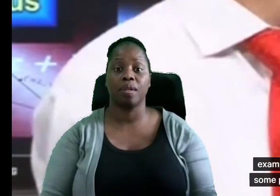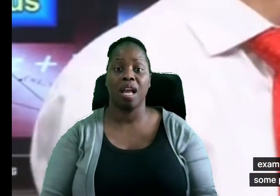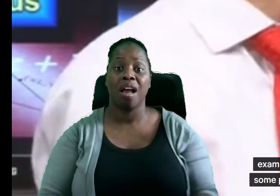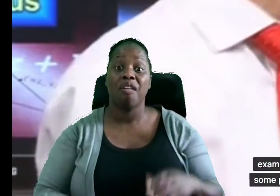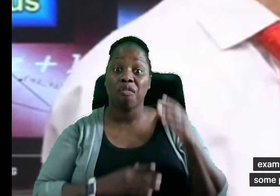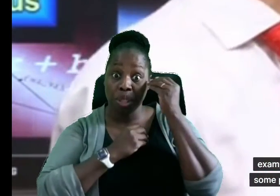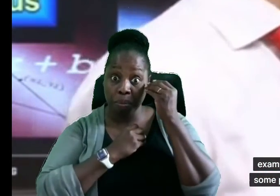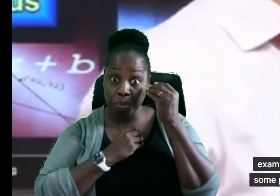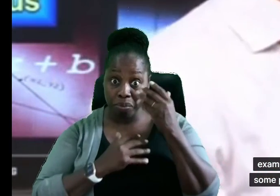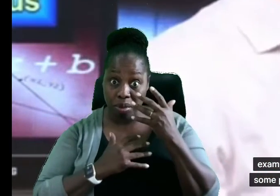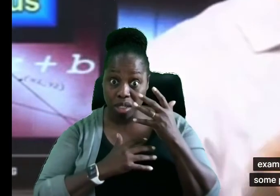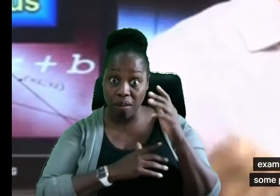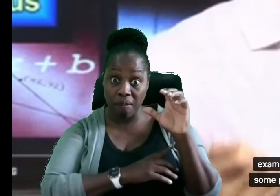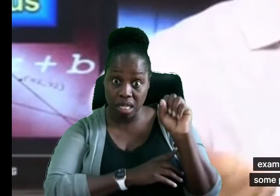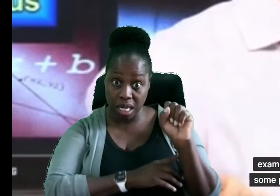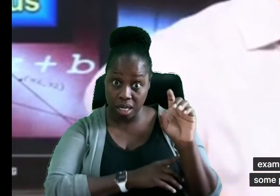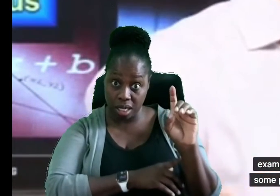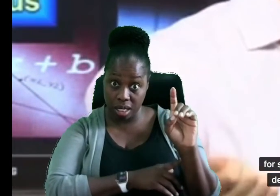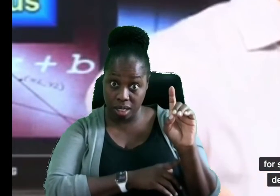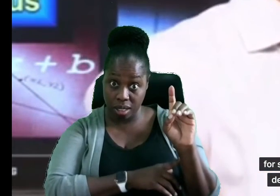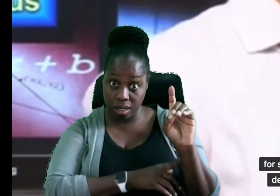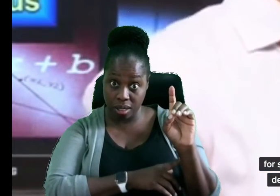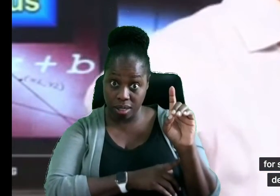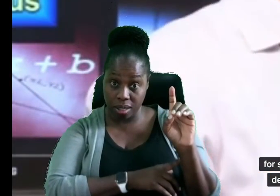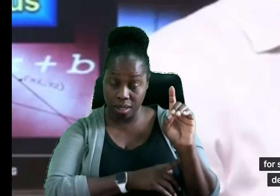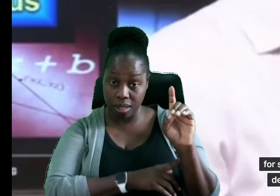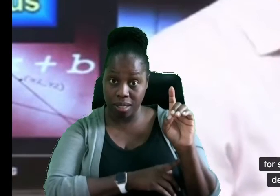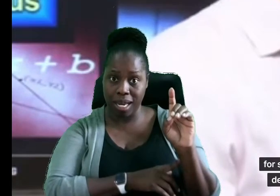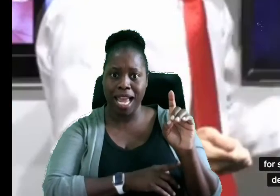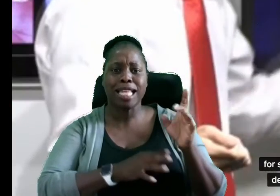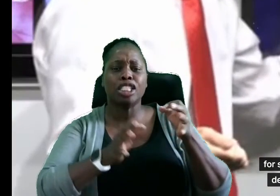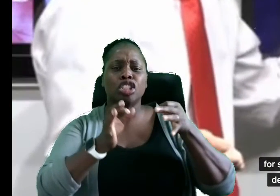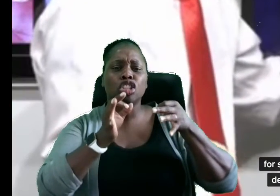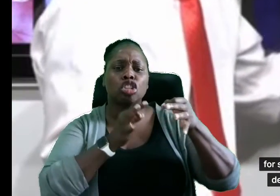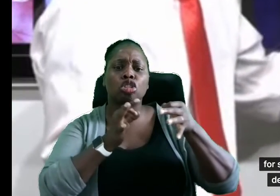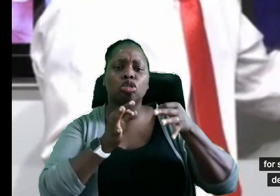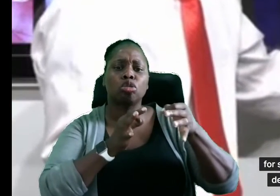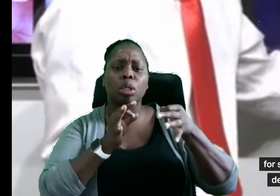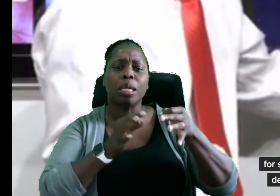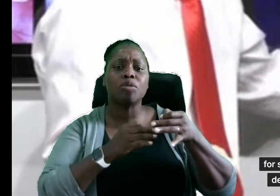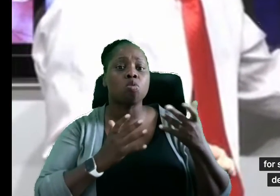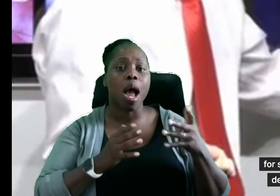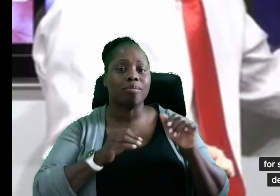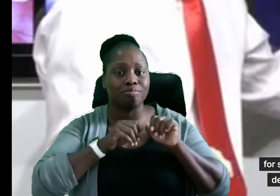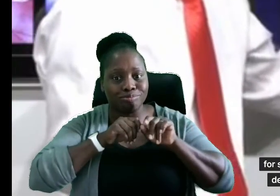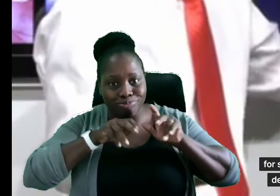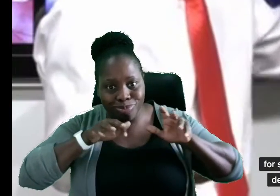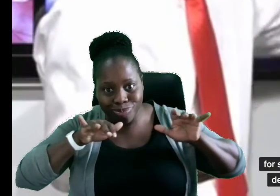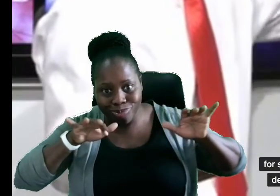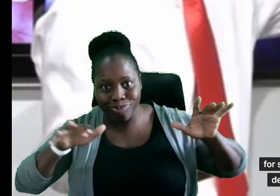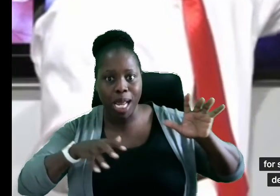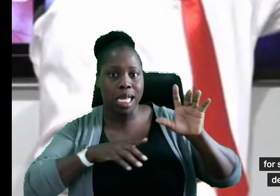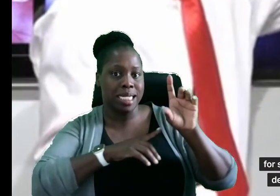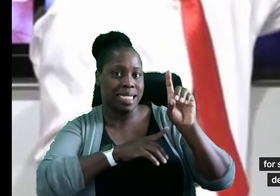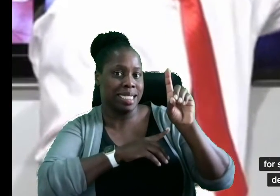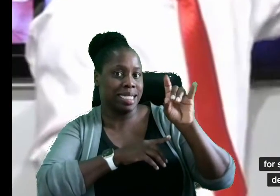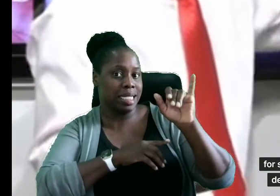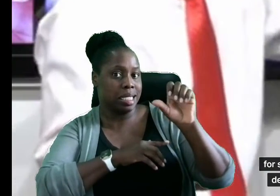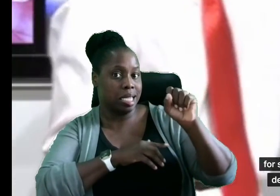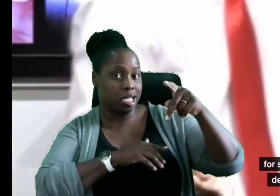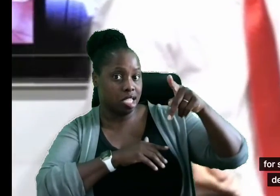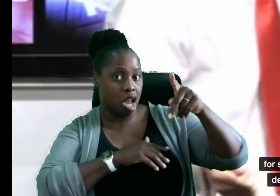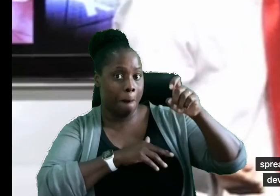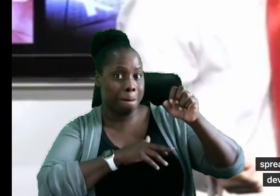problems. But the main message here for standard deviation is that standard deviation describes